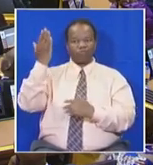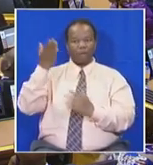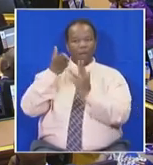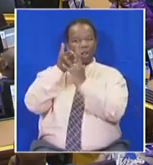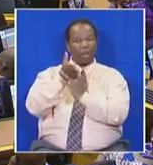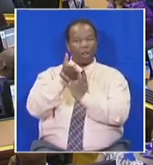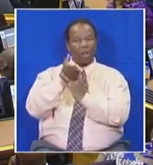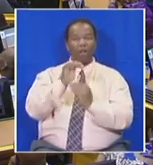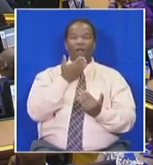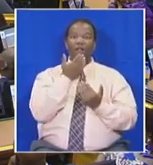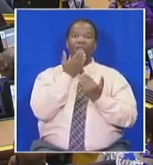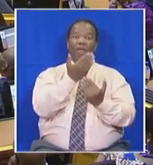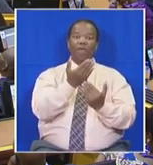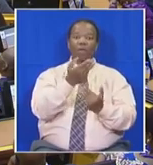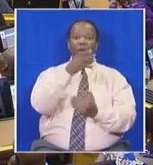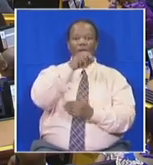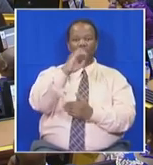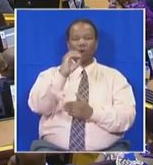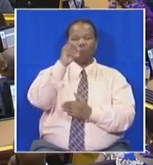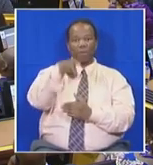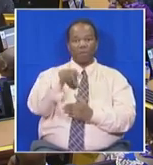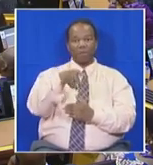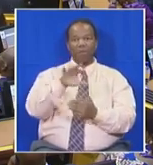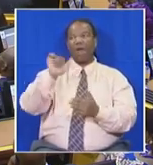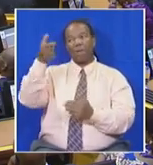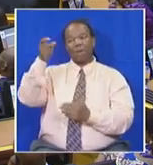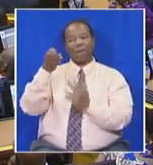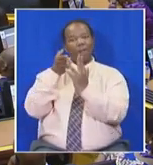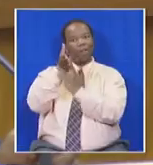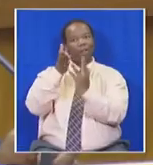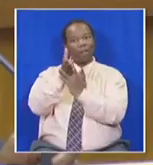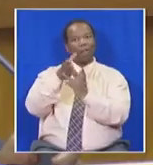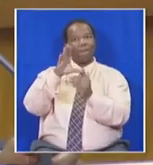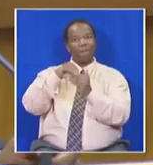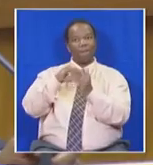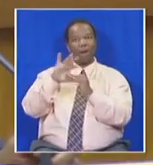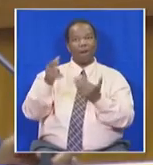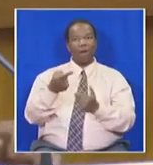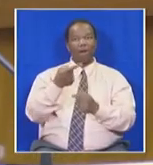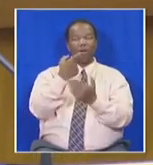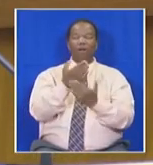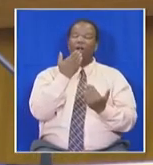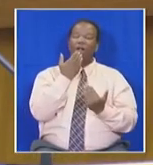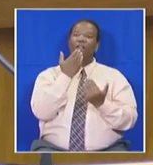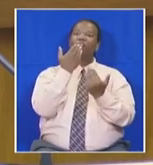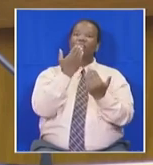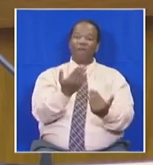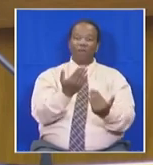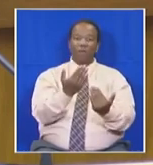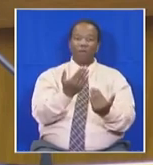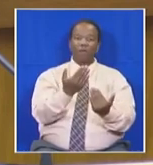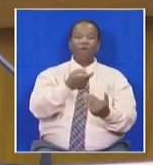of the Joint Provinces, Rules 14LA, Deputy Speaker 14S1, of the National Assembly,